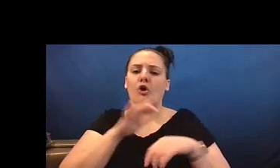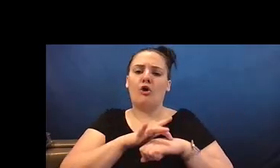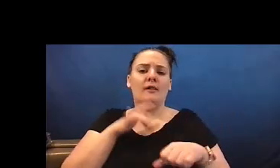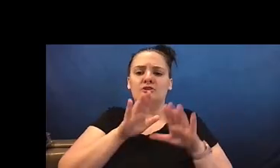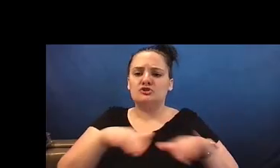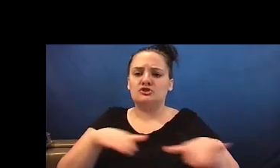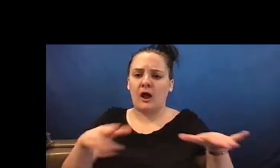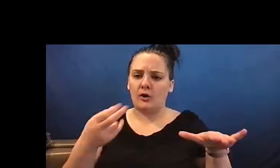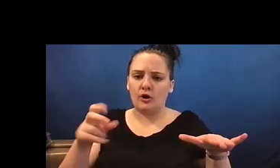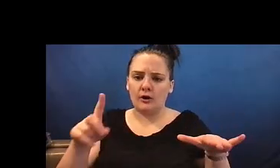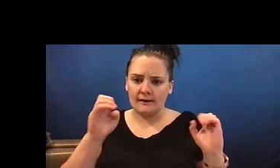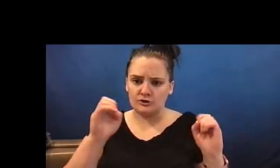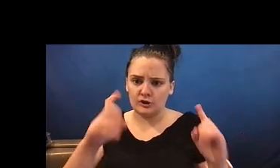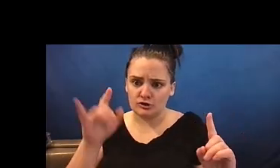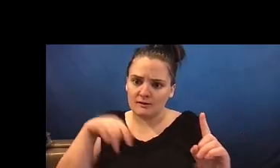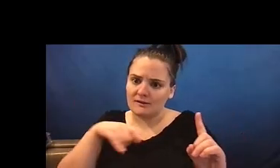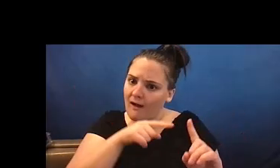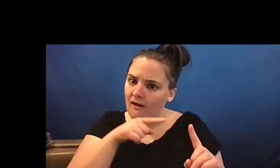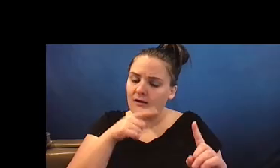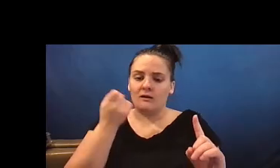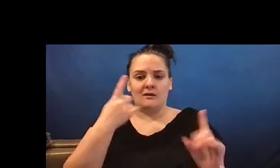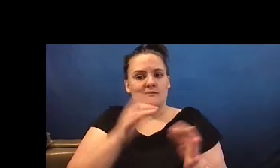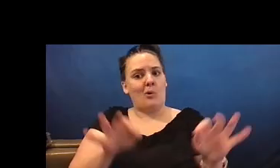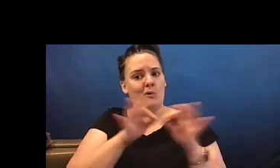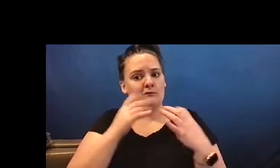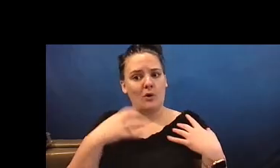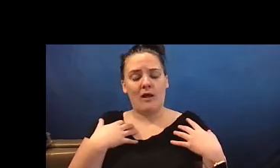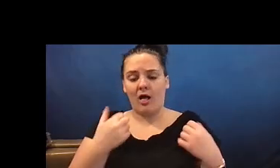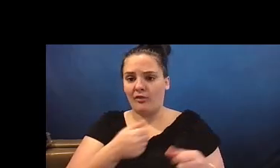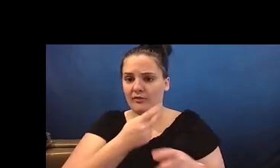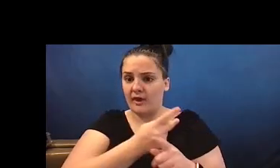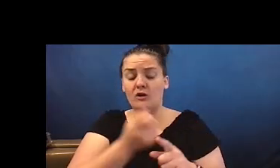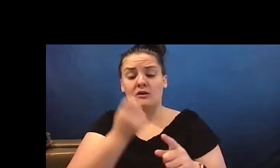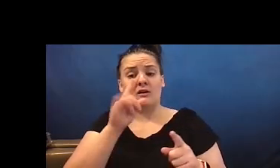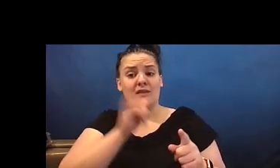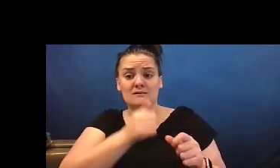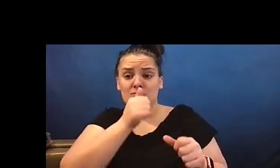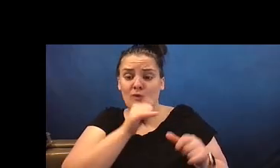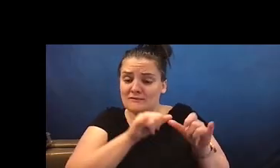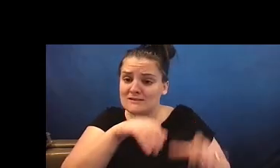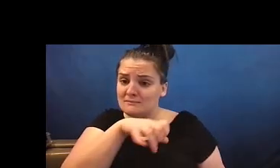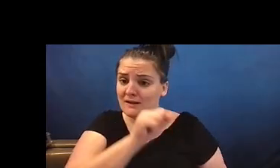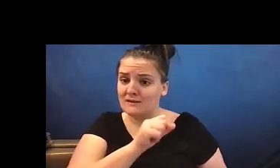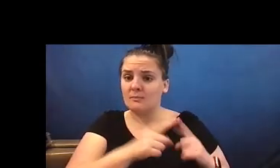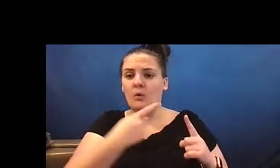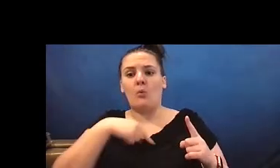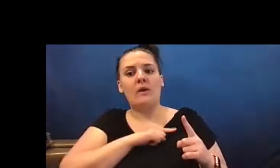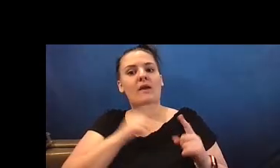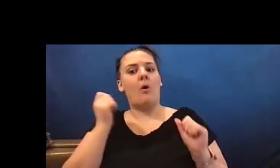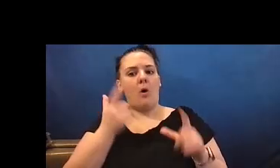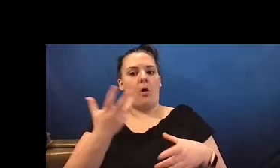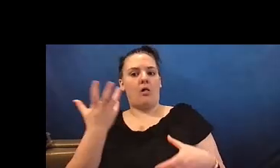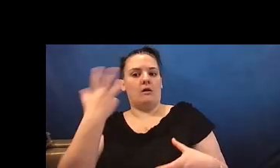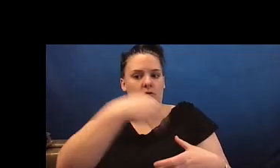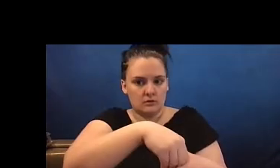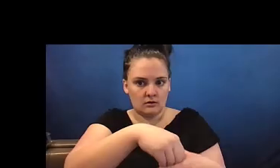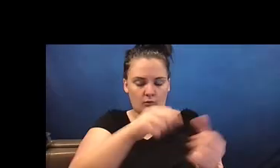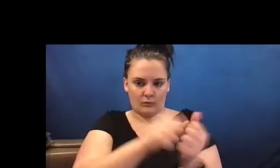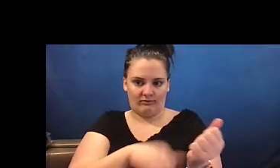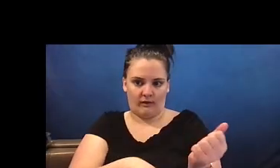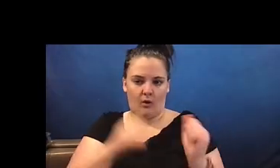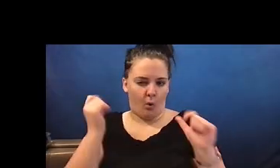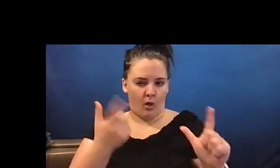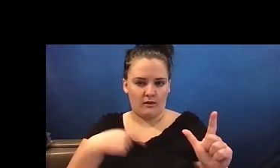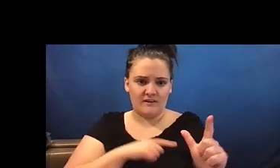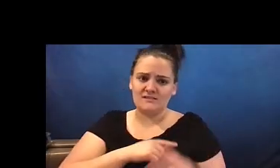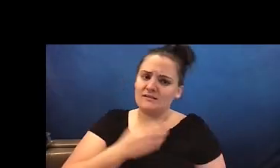to recognize that even though it's a pretty much private system, we all have a stake in it. Appreciate